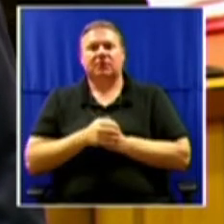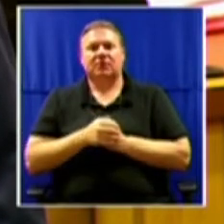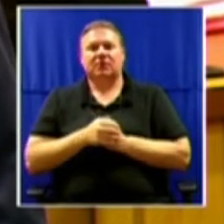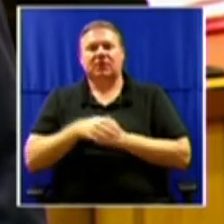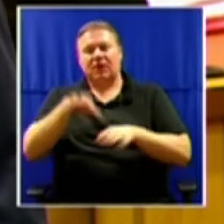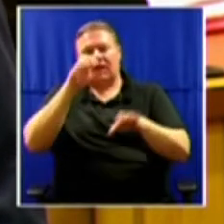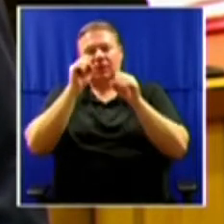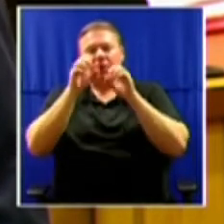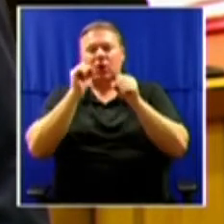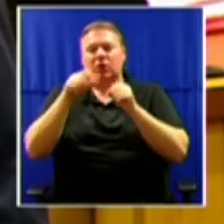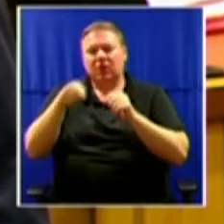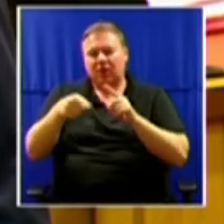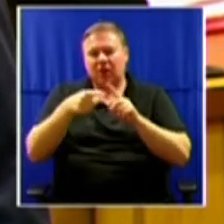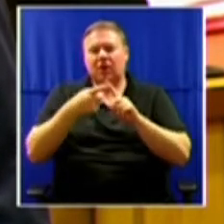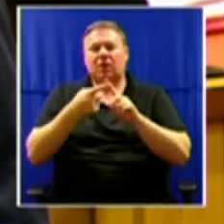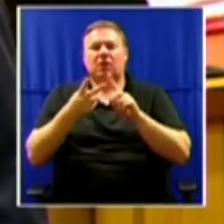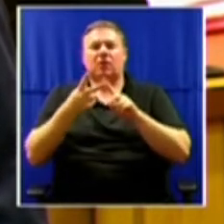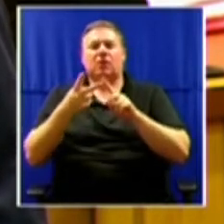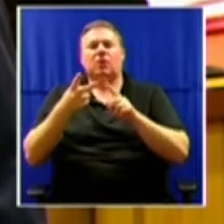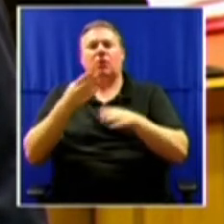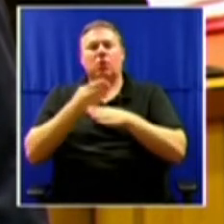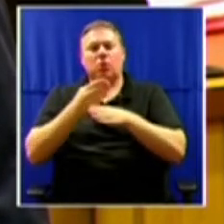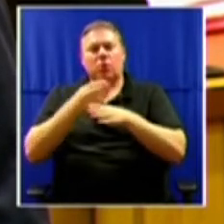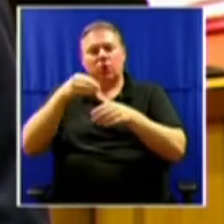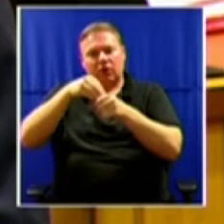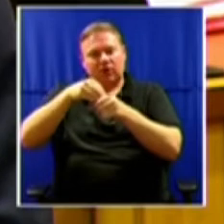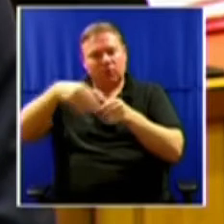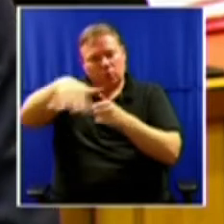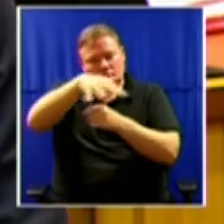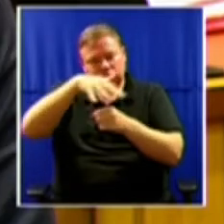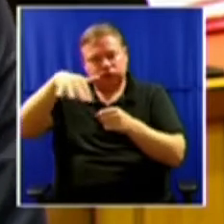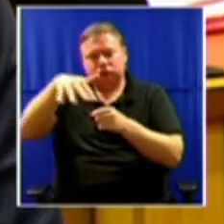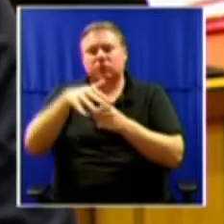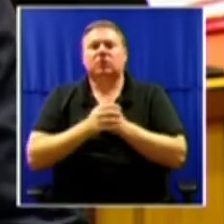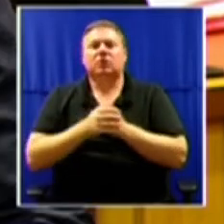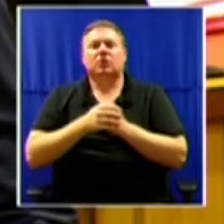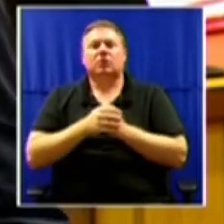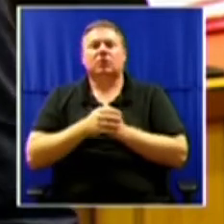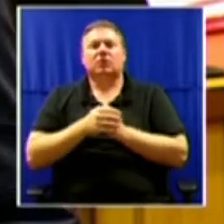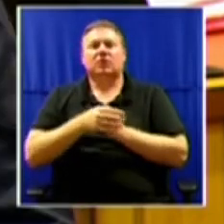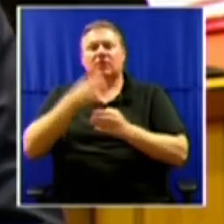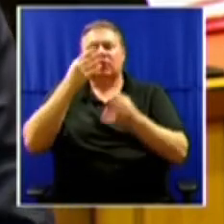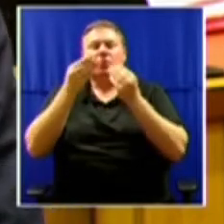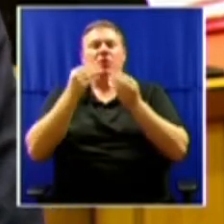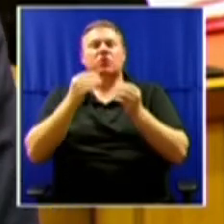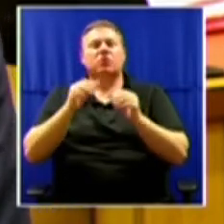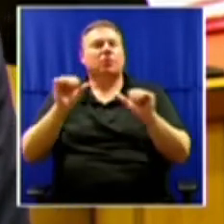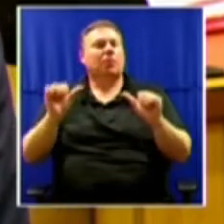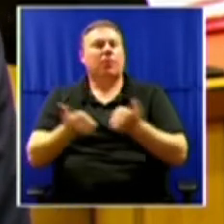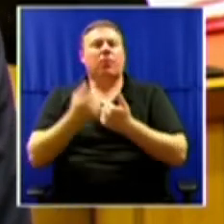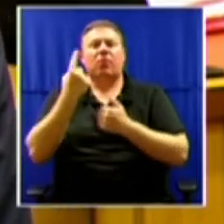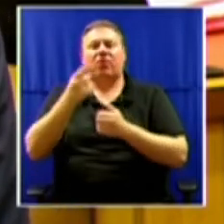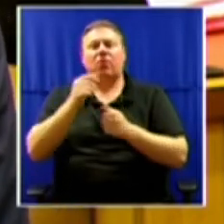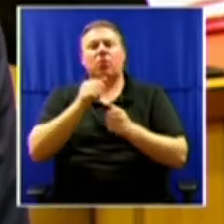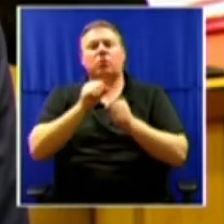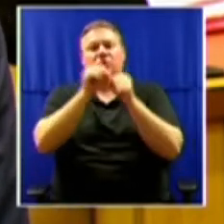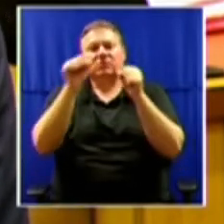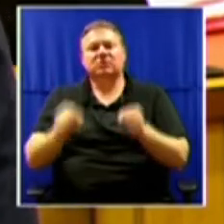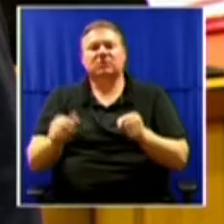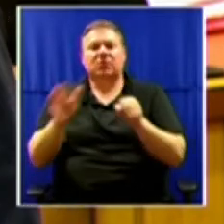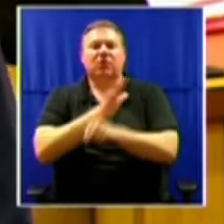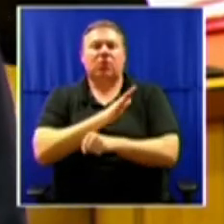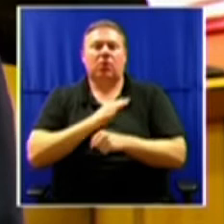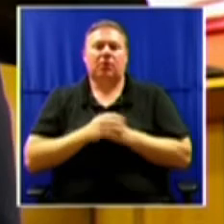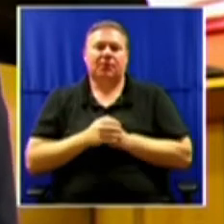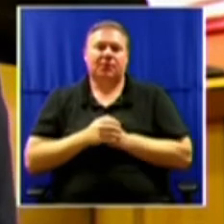and working within this is useful and good information for the other parts in the system. And